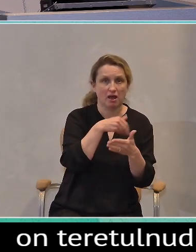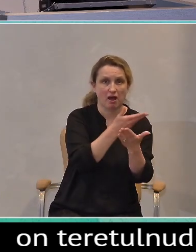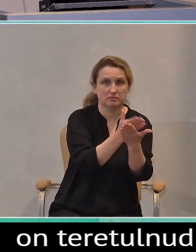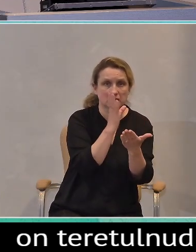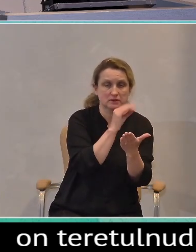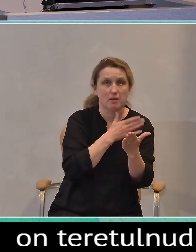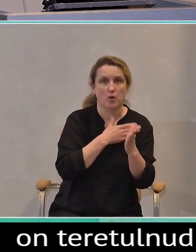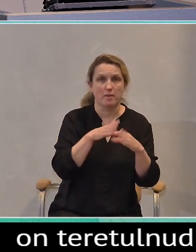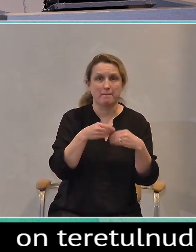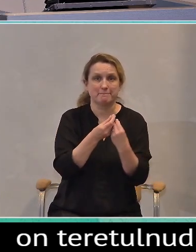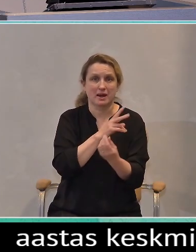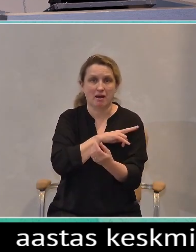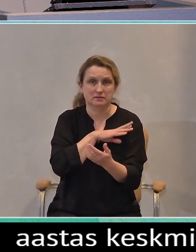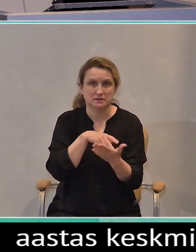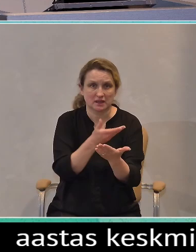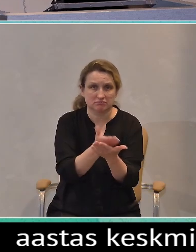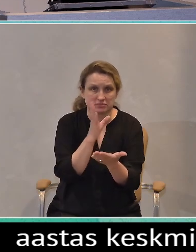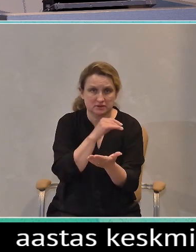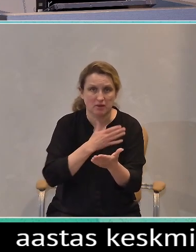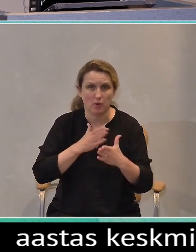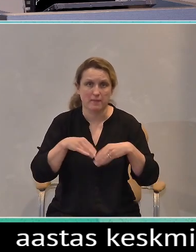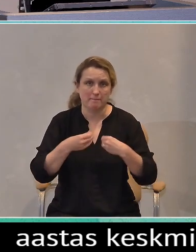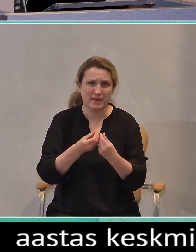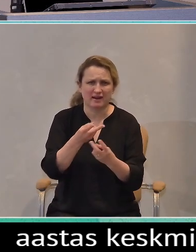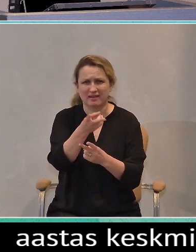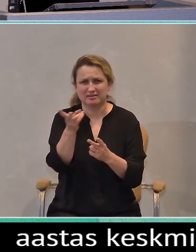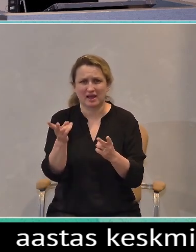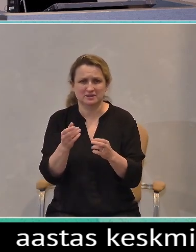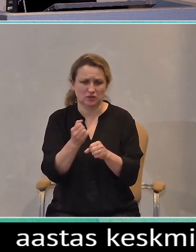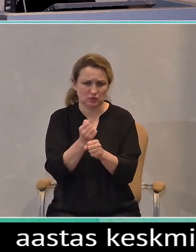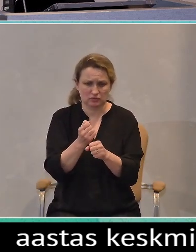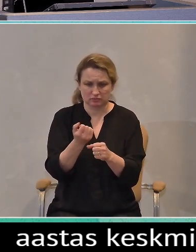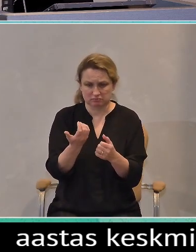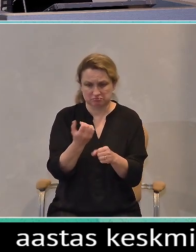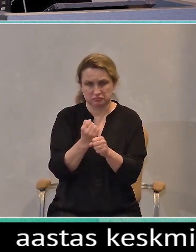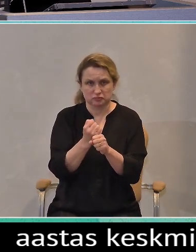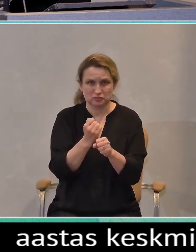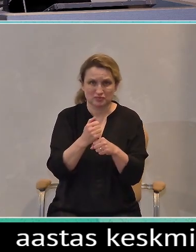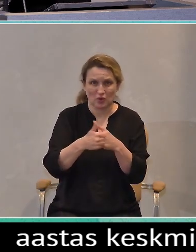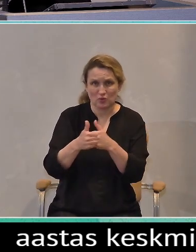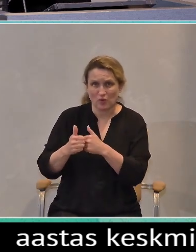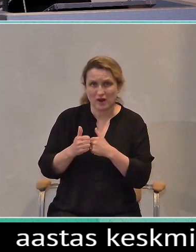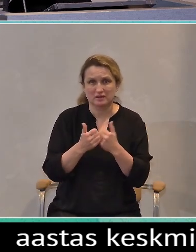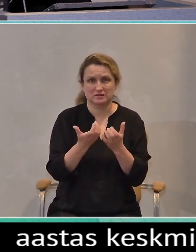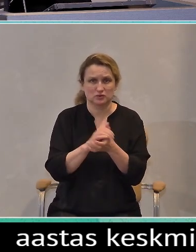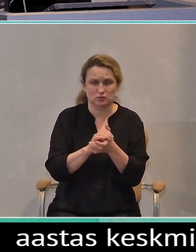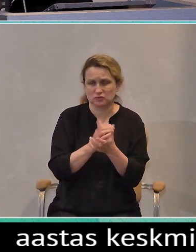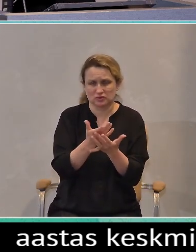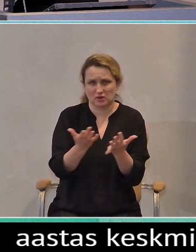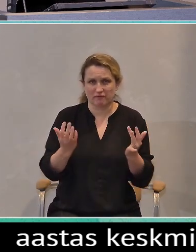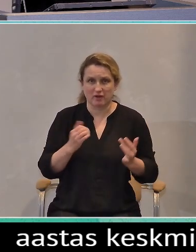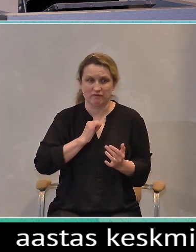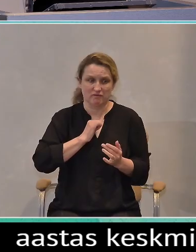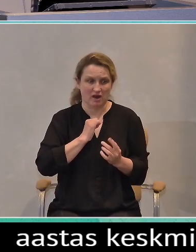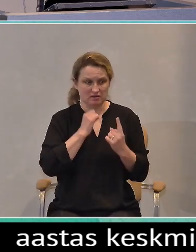overview, to give to their family doctor, to their treating physician,